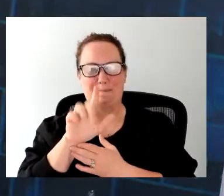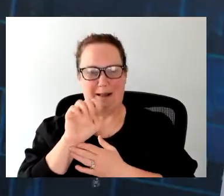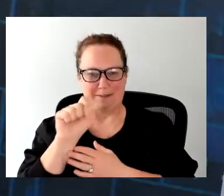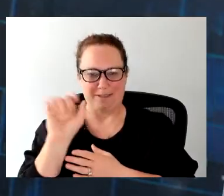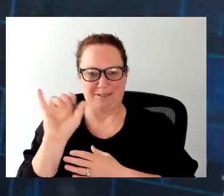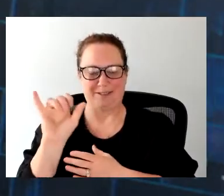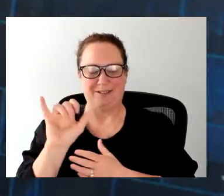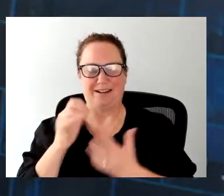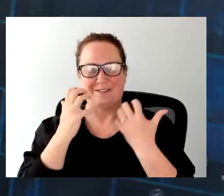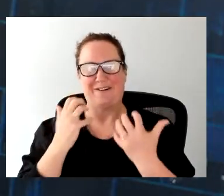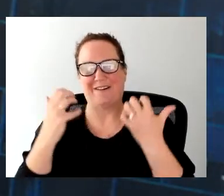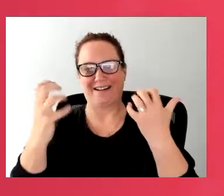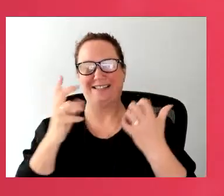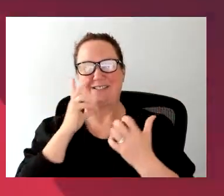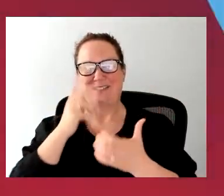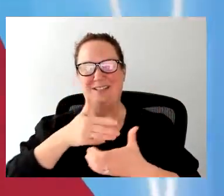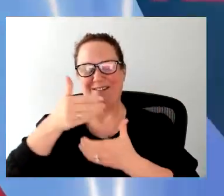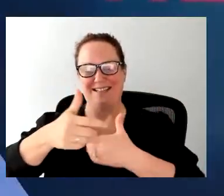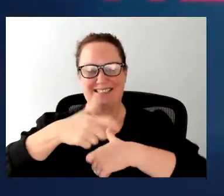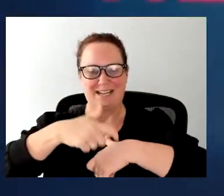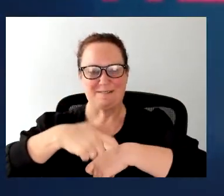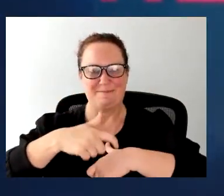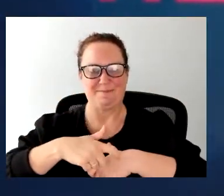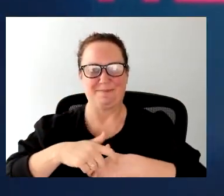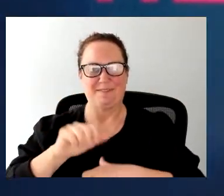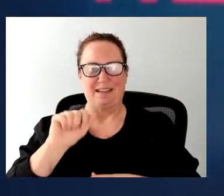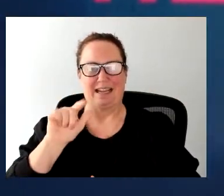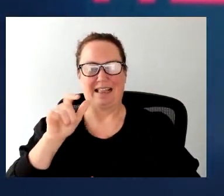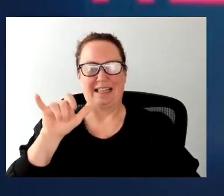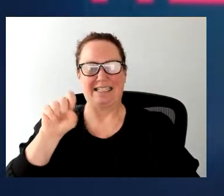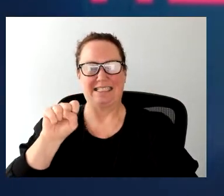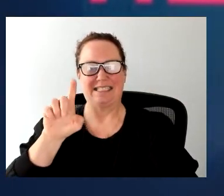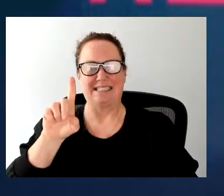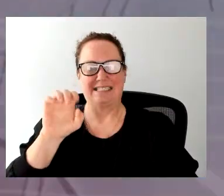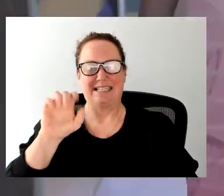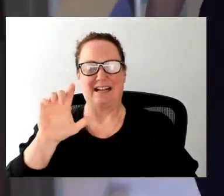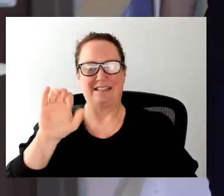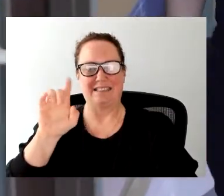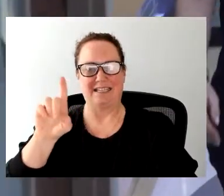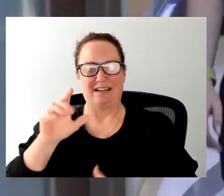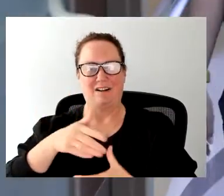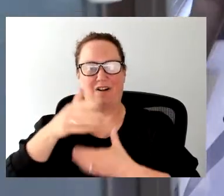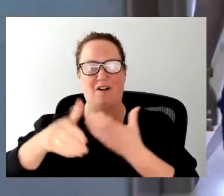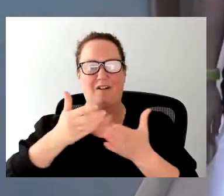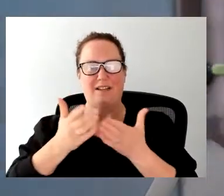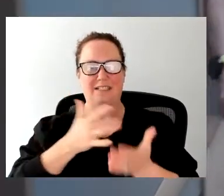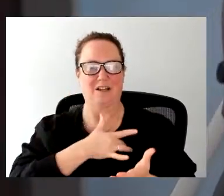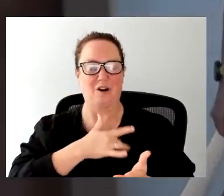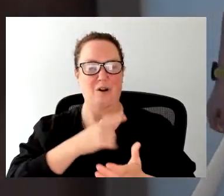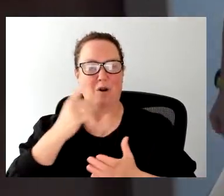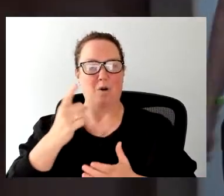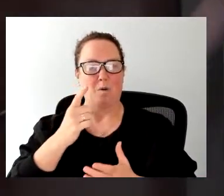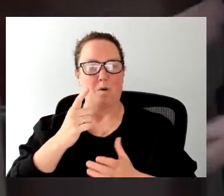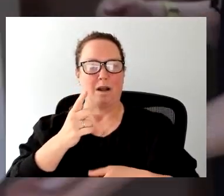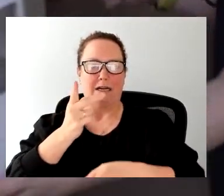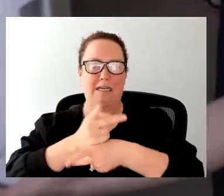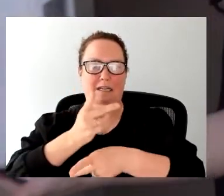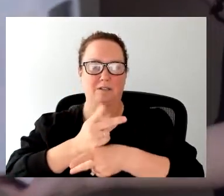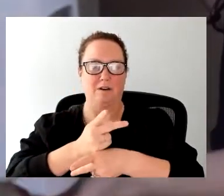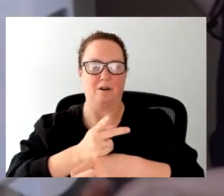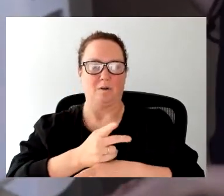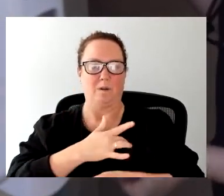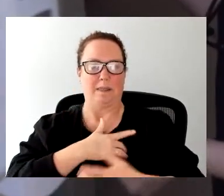audience. See you next time. I'm Alexis Del Cid on the next All Things Heart. One cares for patients with mechanical